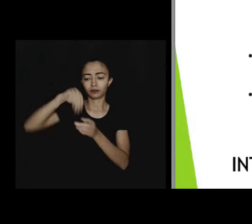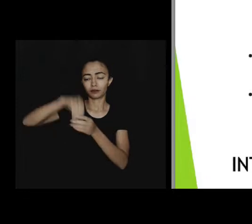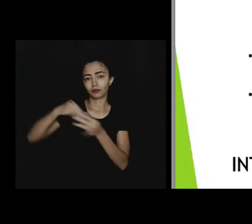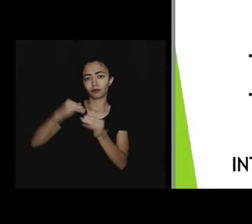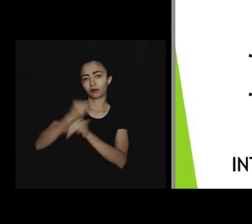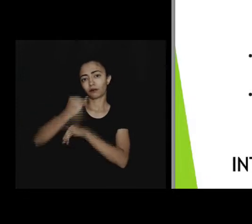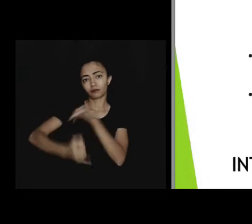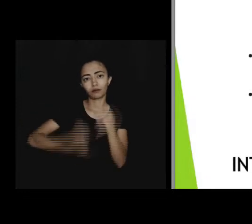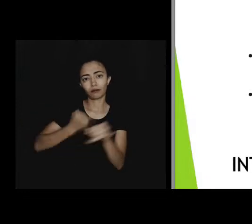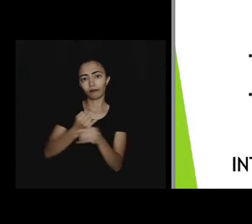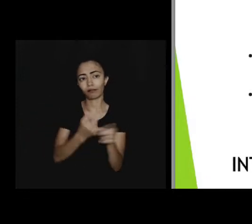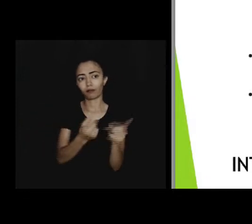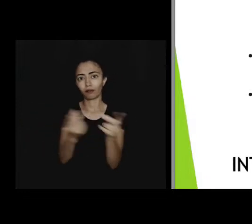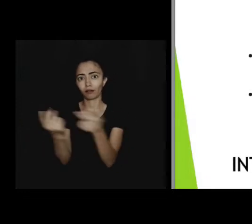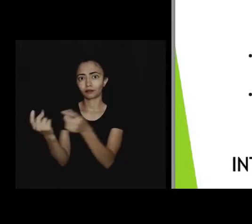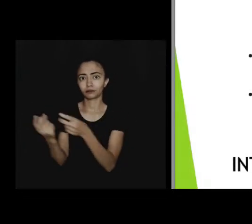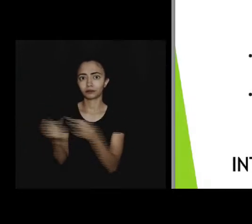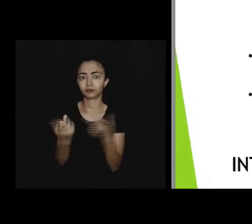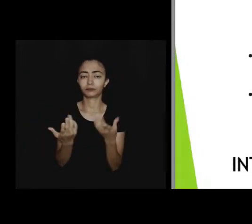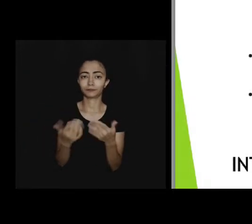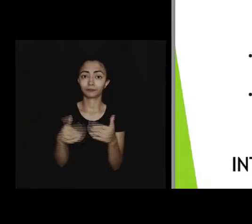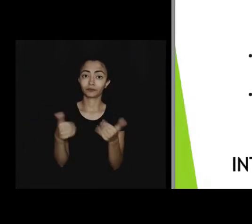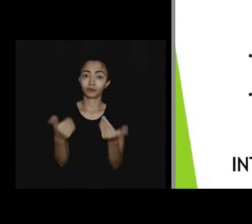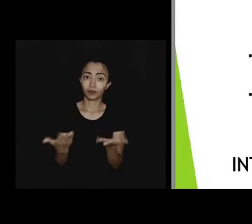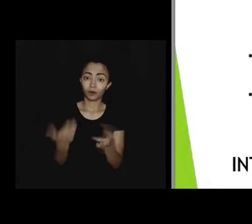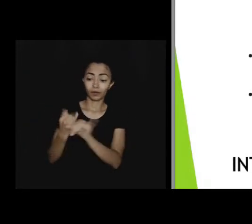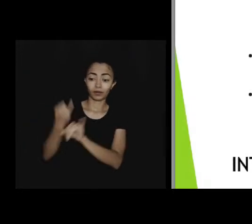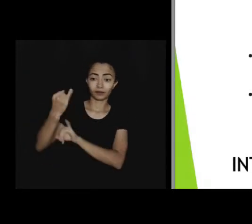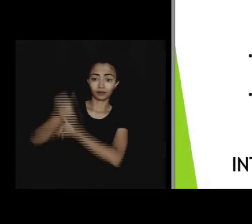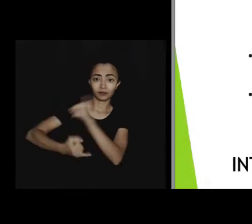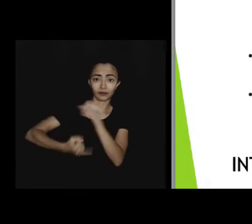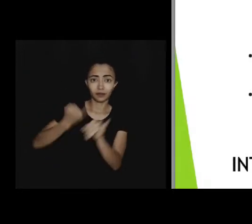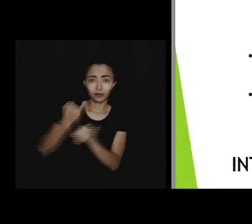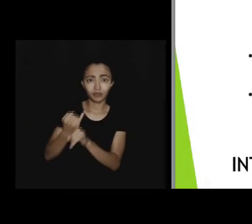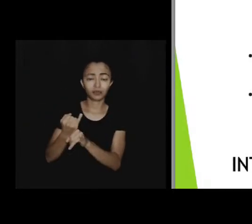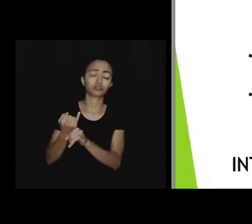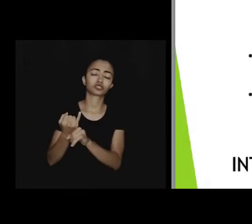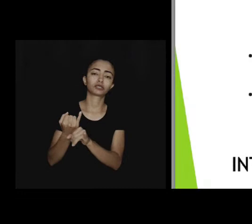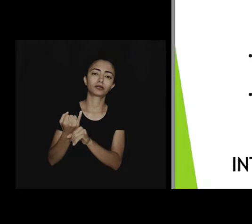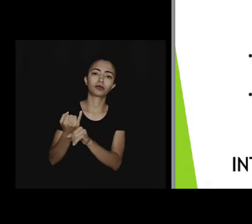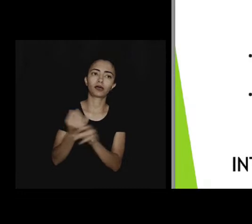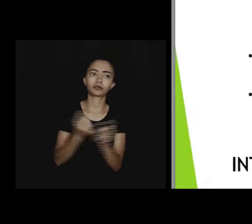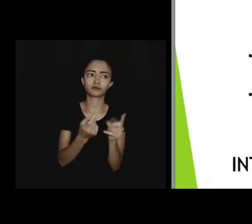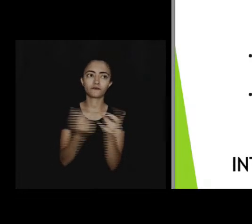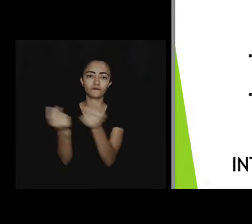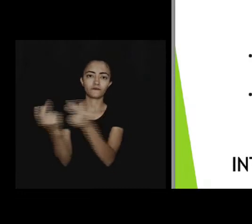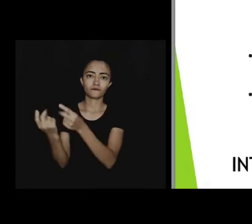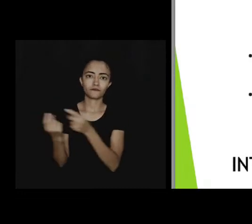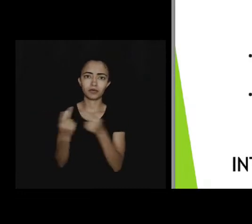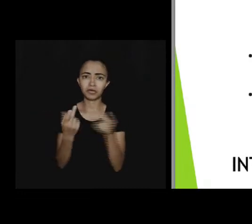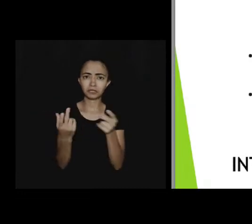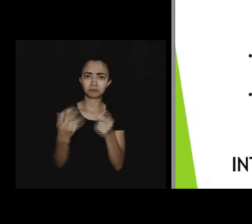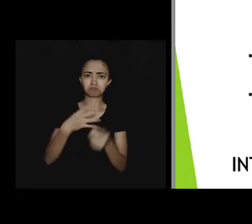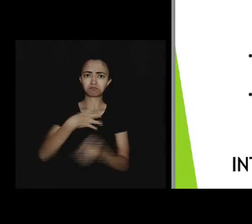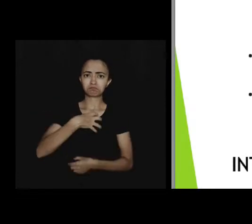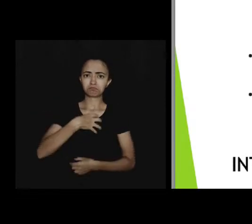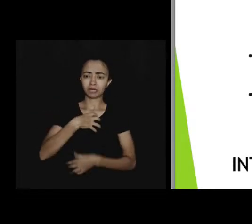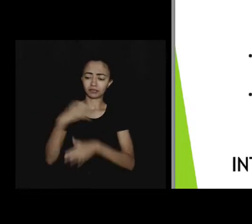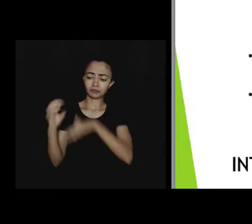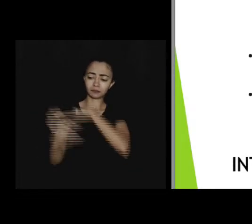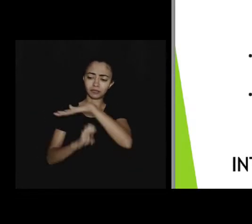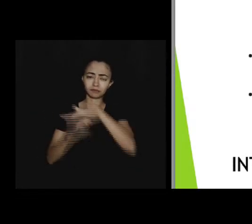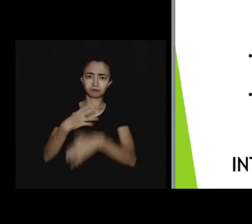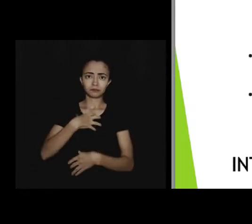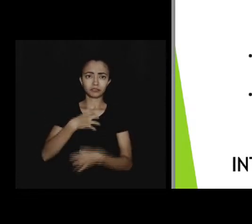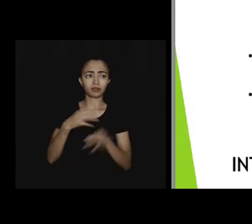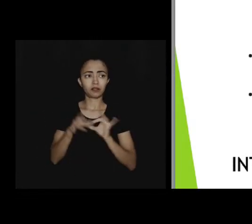forbidden. So the digital means, the network, internet, digital commerce just felt free